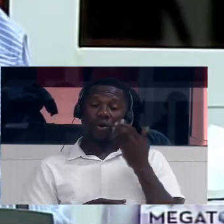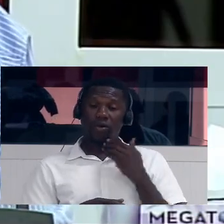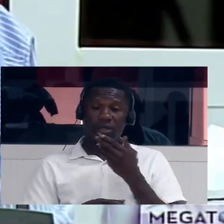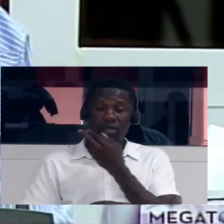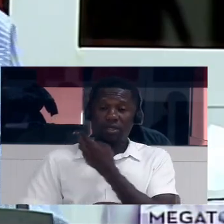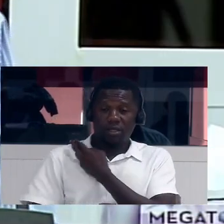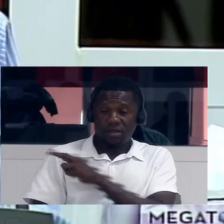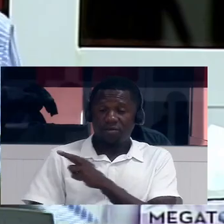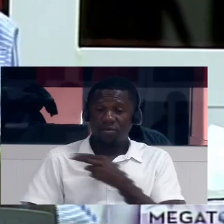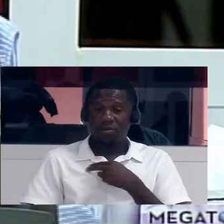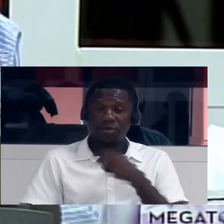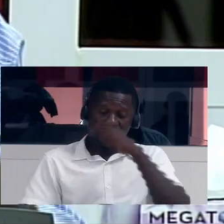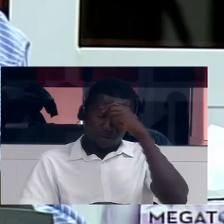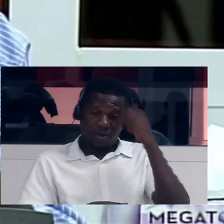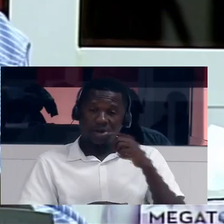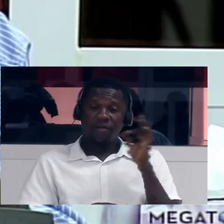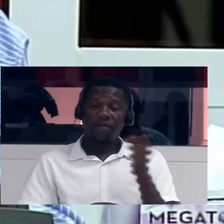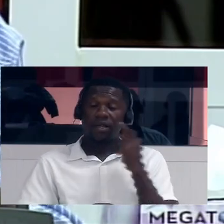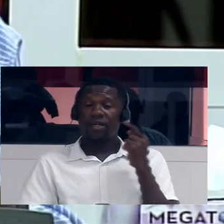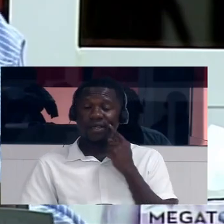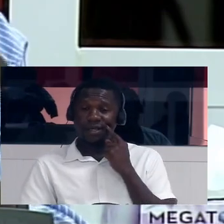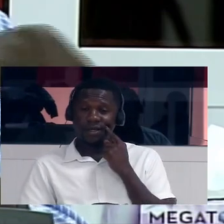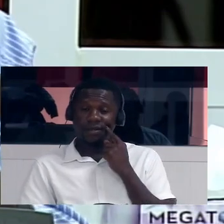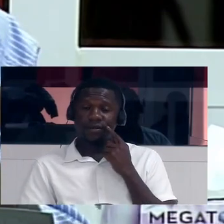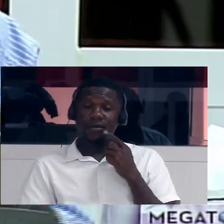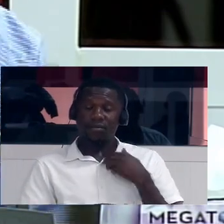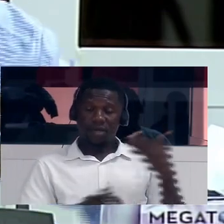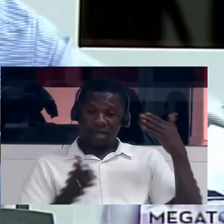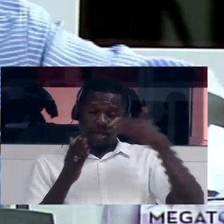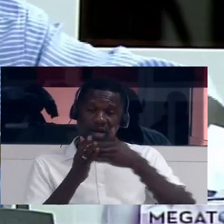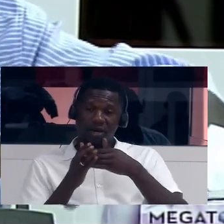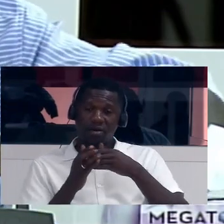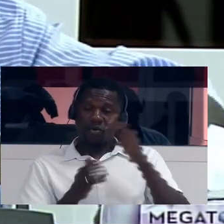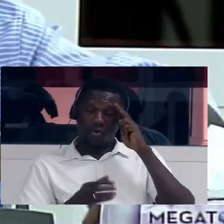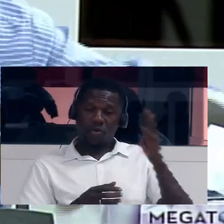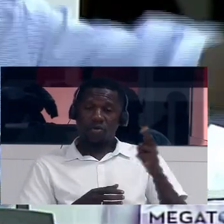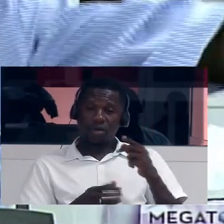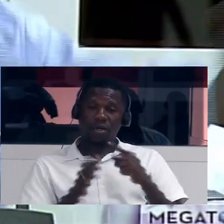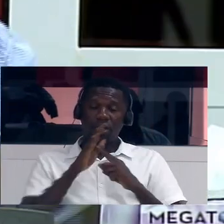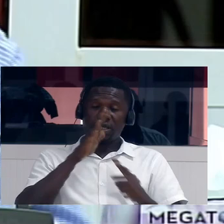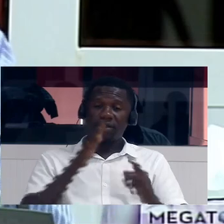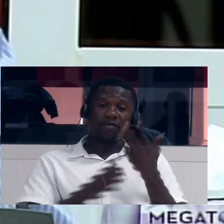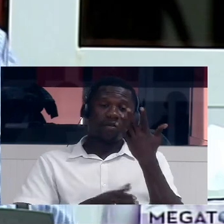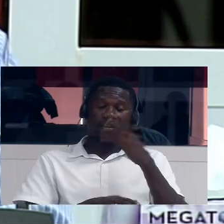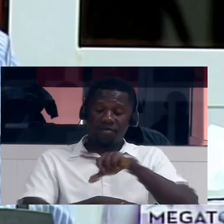sorry to hit the table, the very day I arrived home, less than 5 minutes, I got a